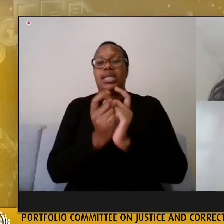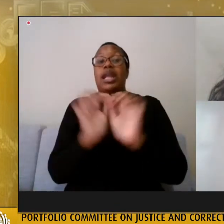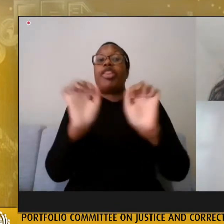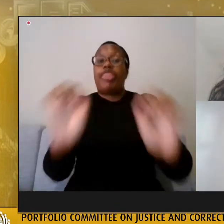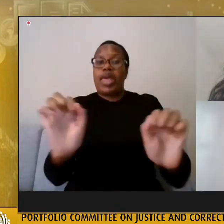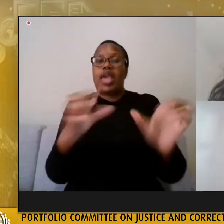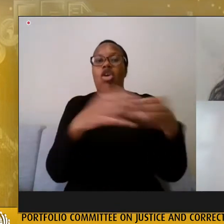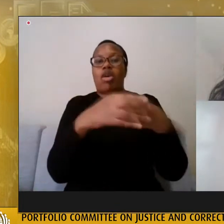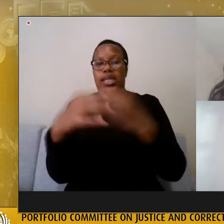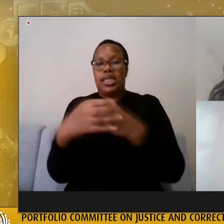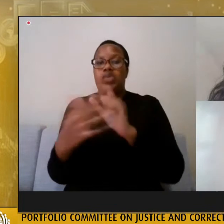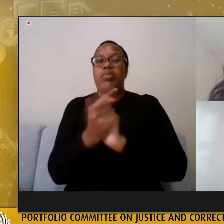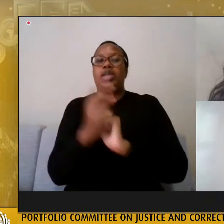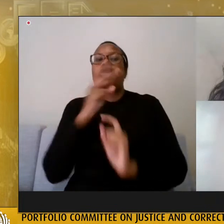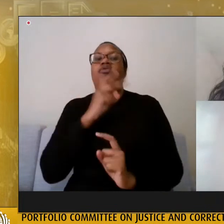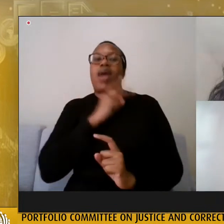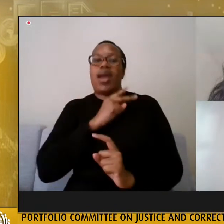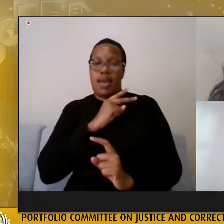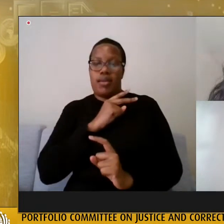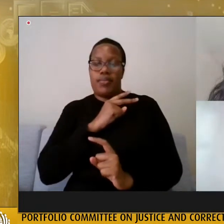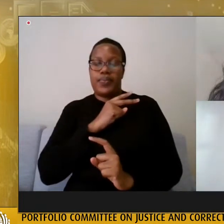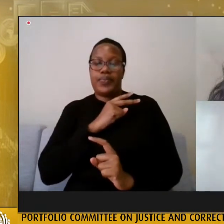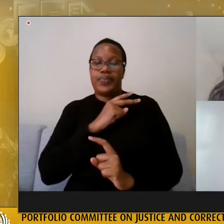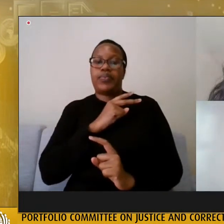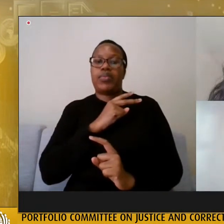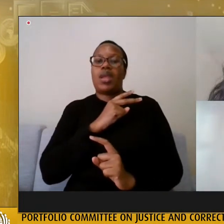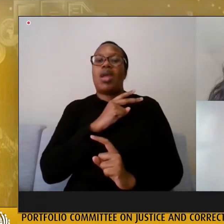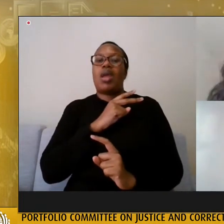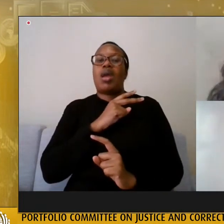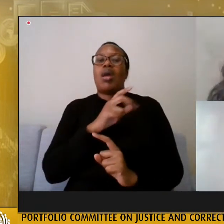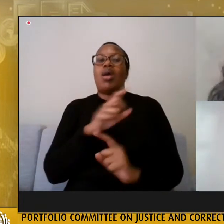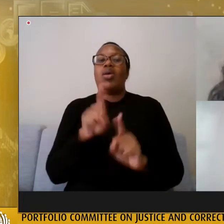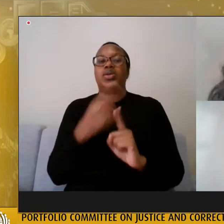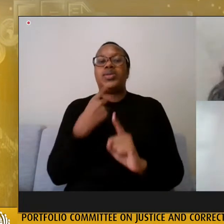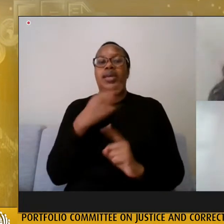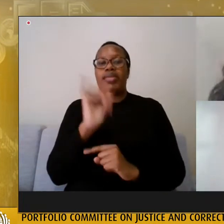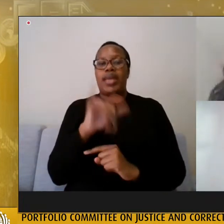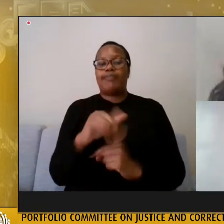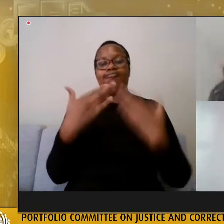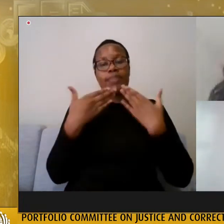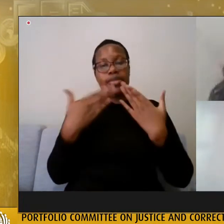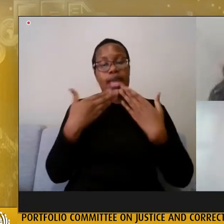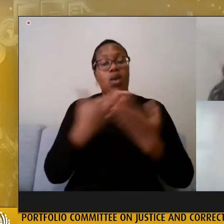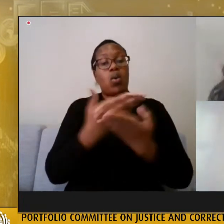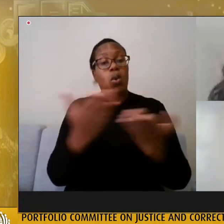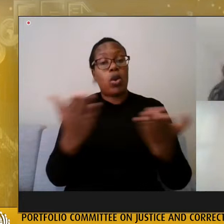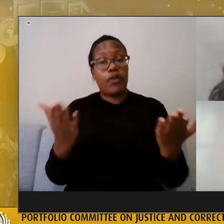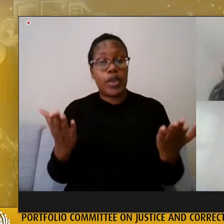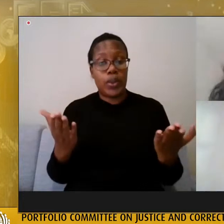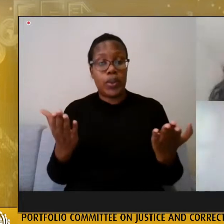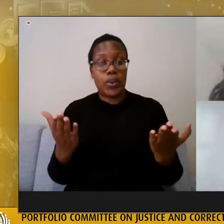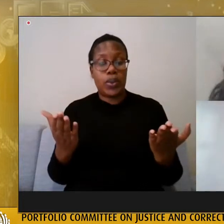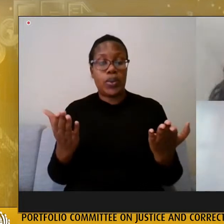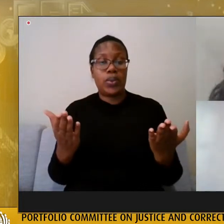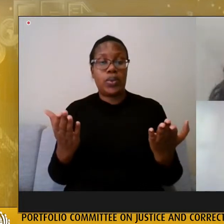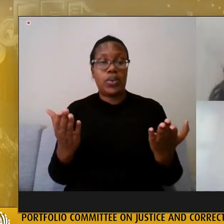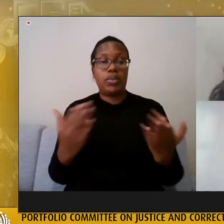Friday. That being said, honorable members, let me thank all of you. Thank the Deputy